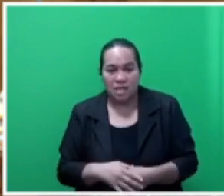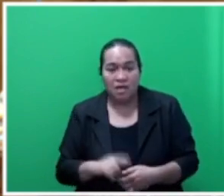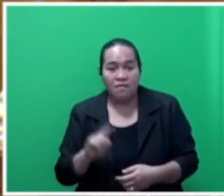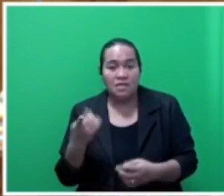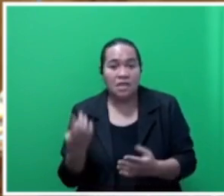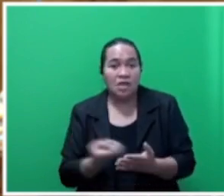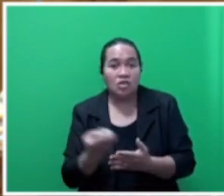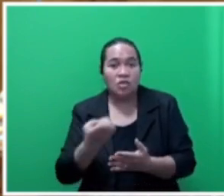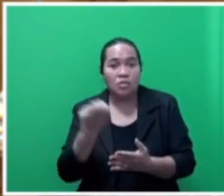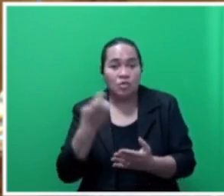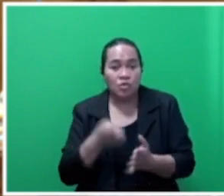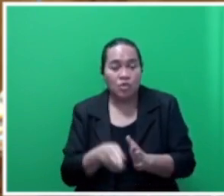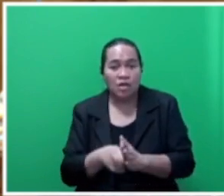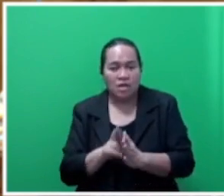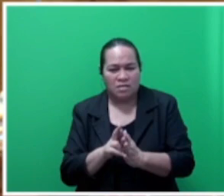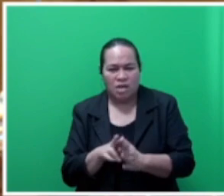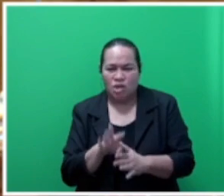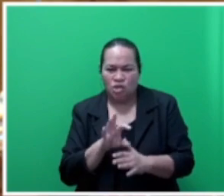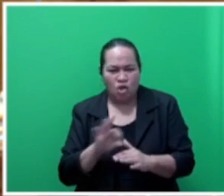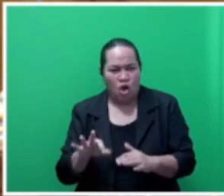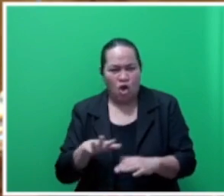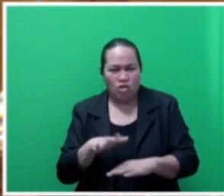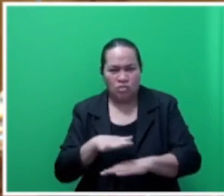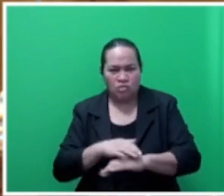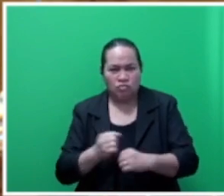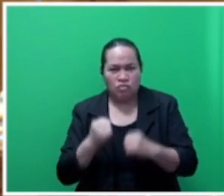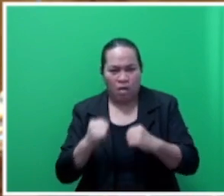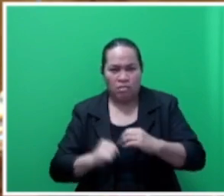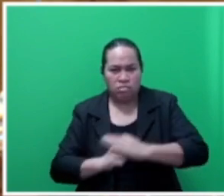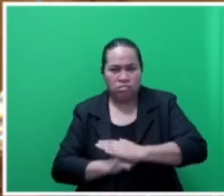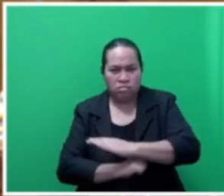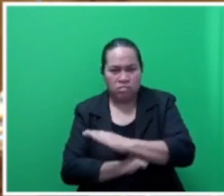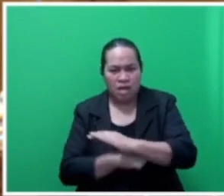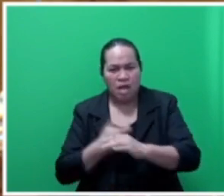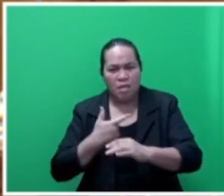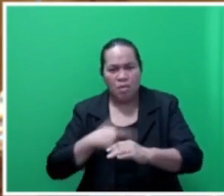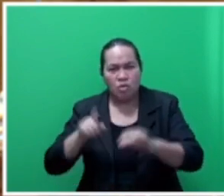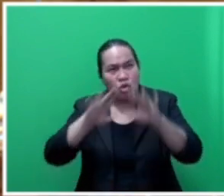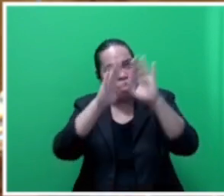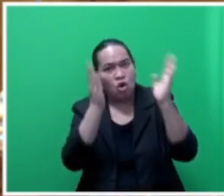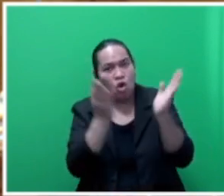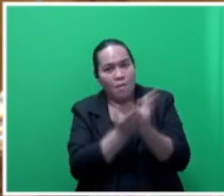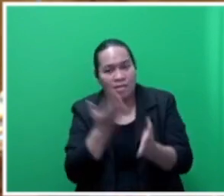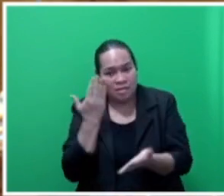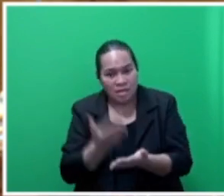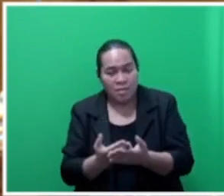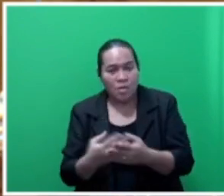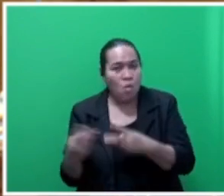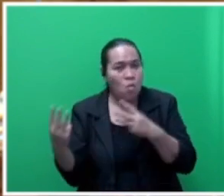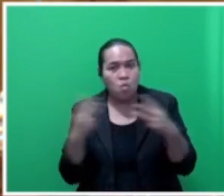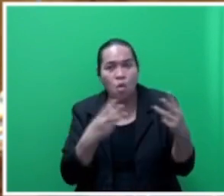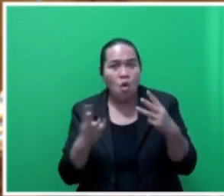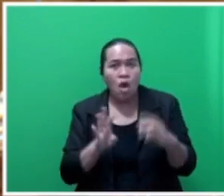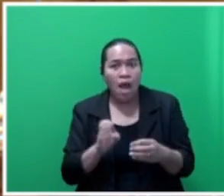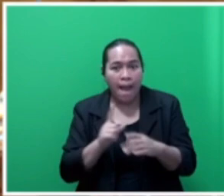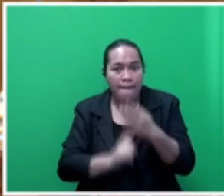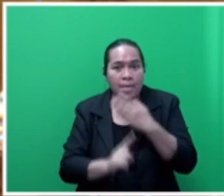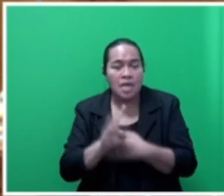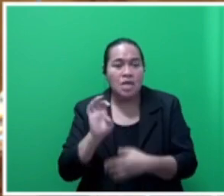recovery does not seem to be steady due to diminishing global demand due to war in Europe and